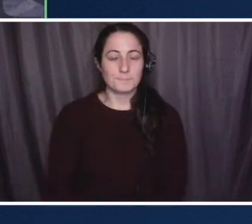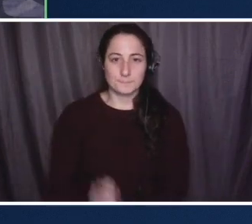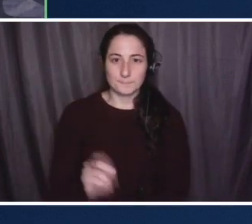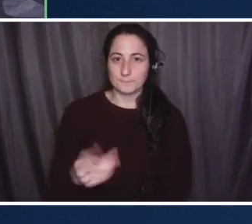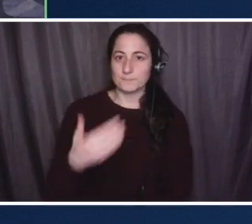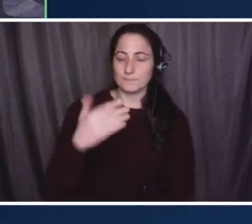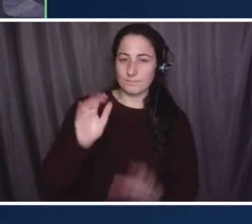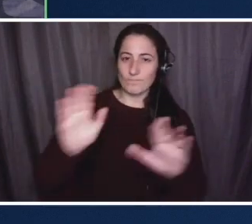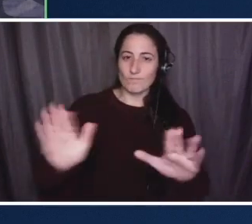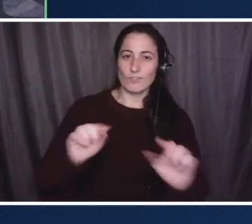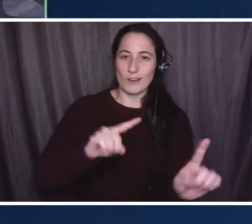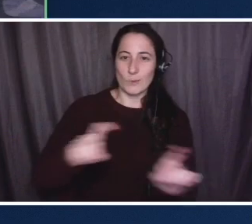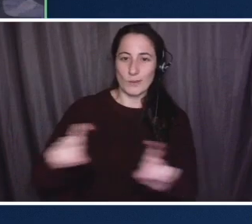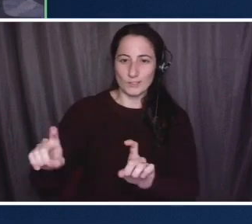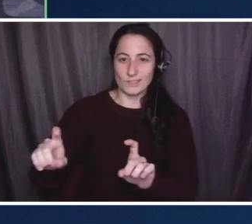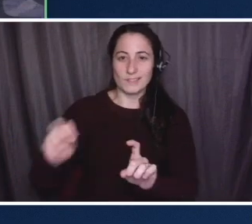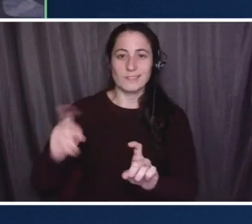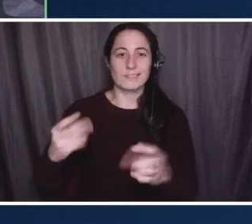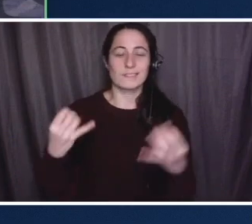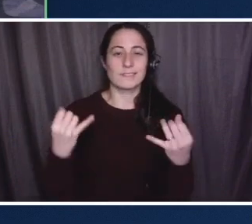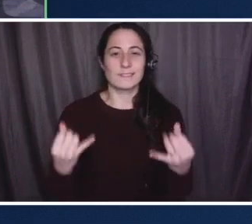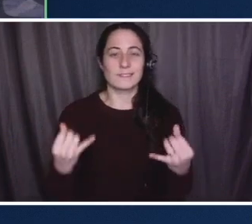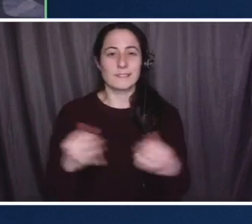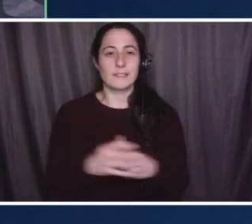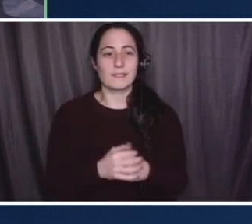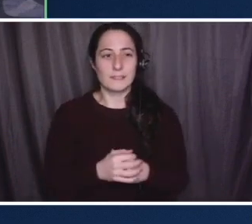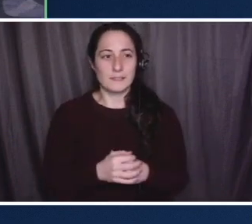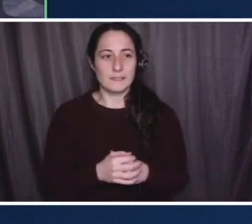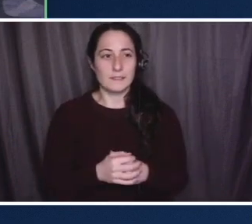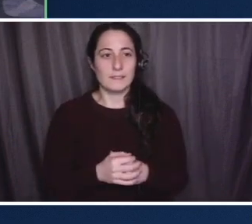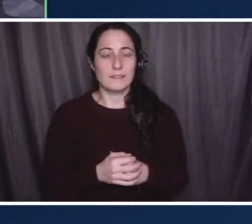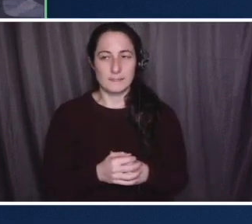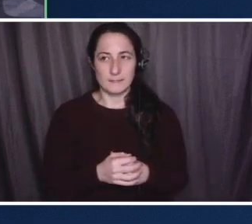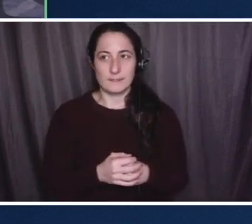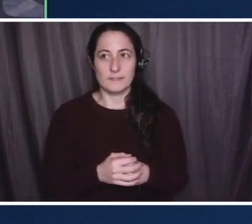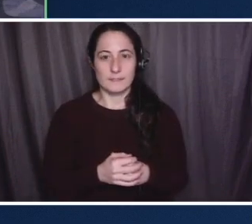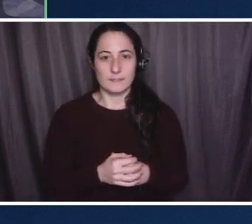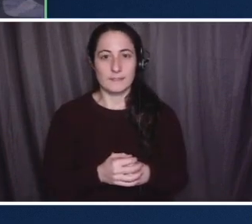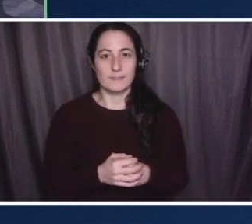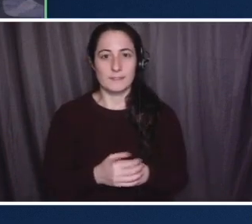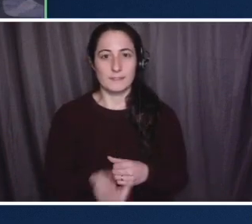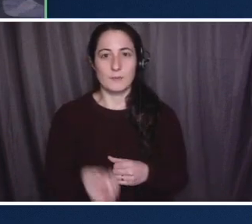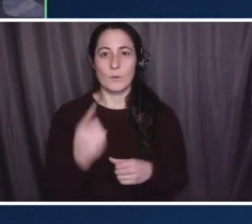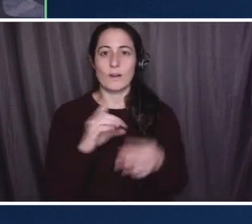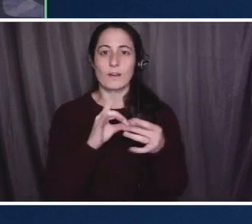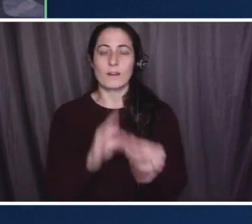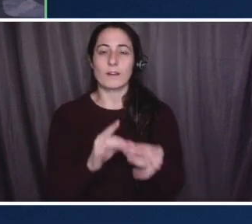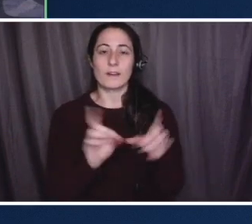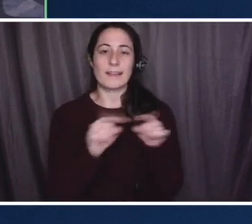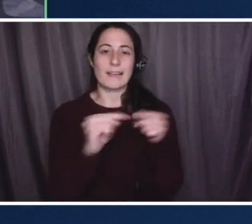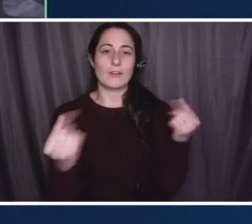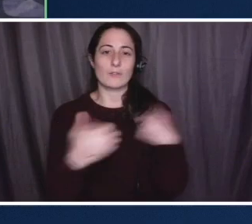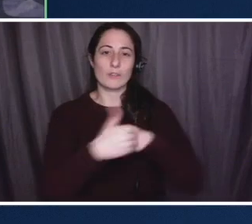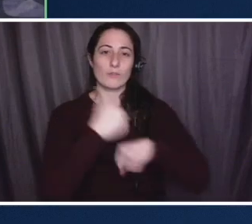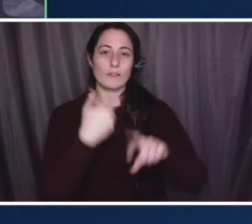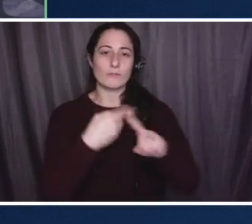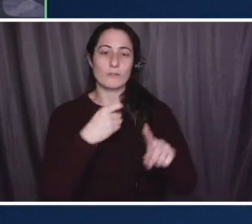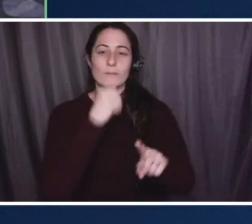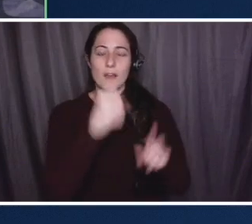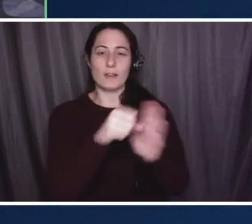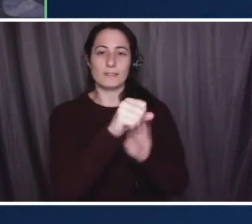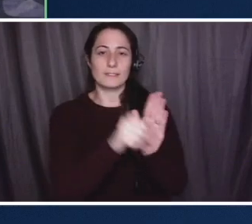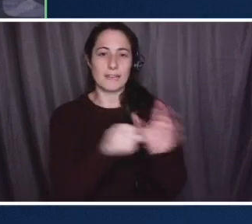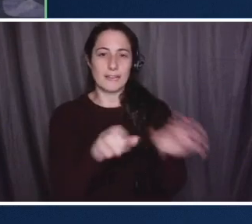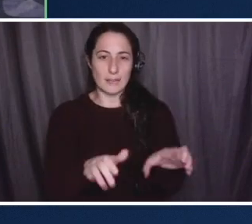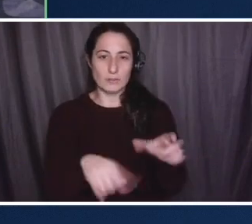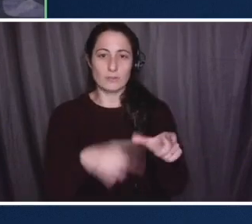support. Okay, so one on countering the threats from non-state actors, second on the role of the private sector, and